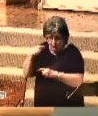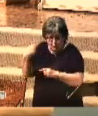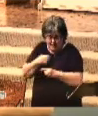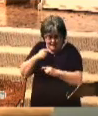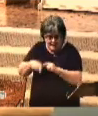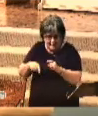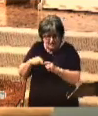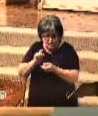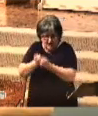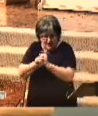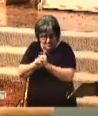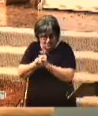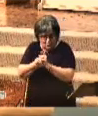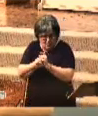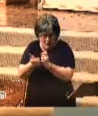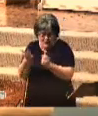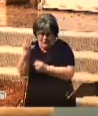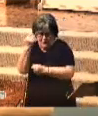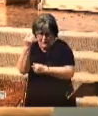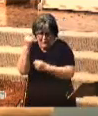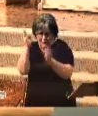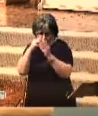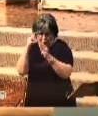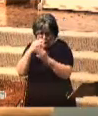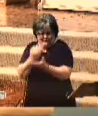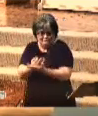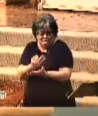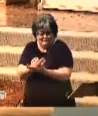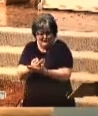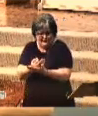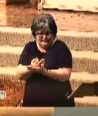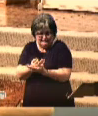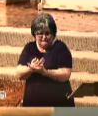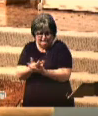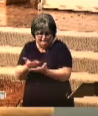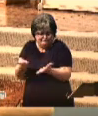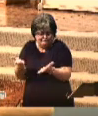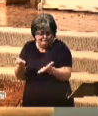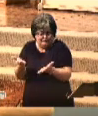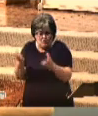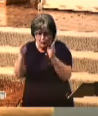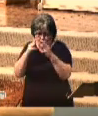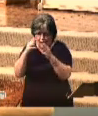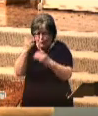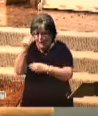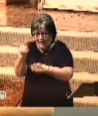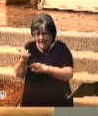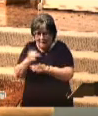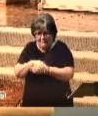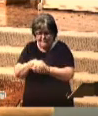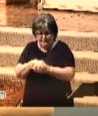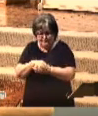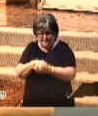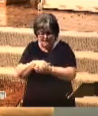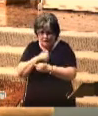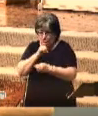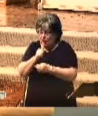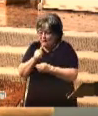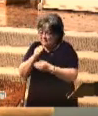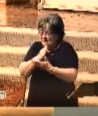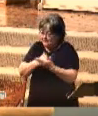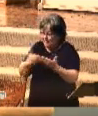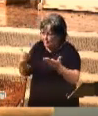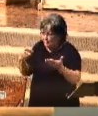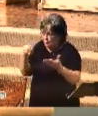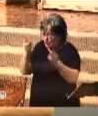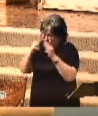Why worry about that? Finances. You know, it's not something that we have to worry about.